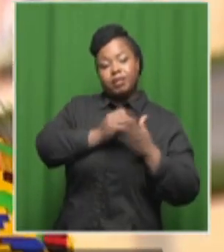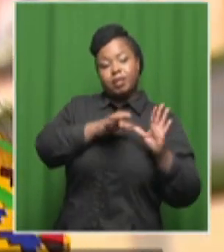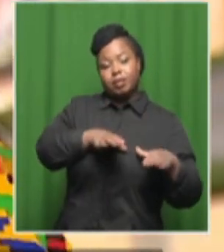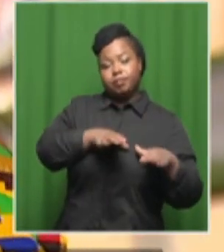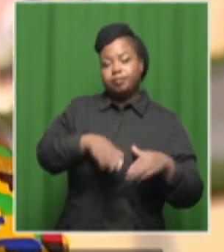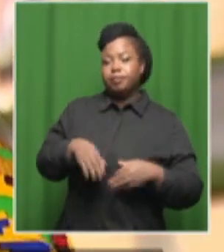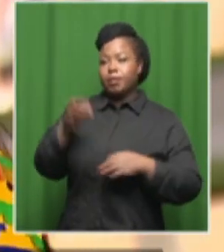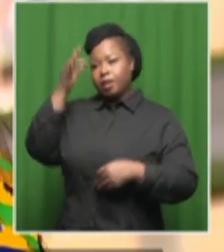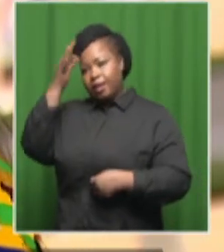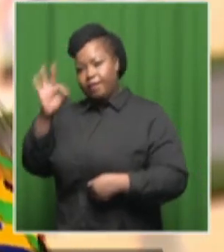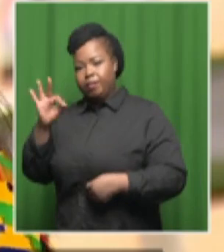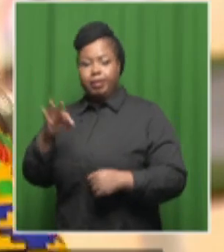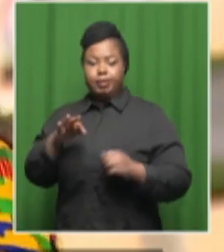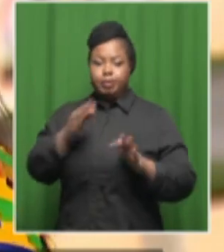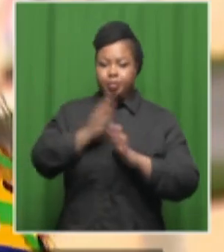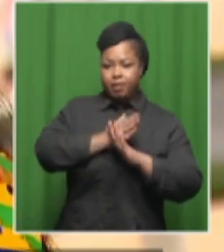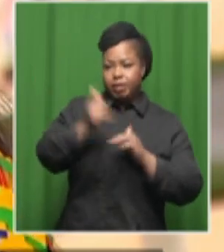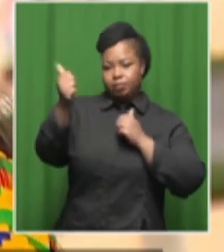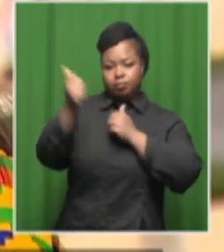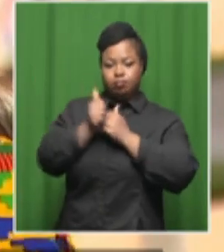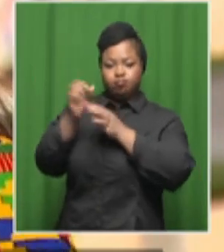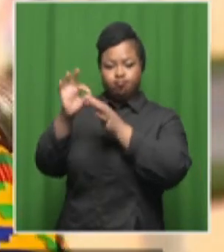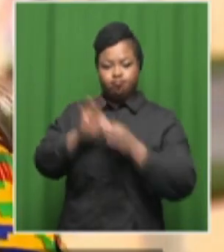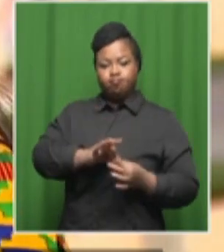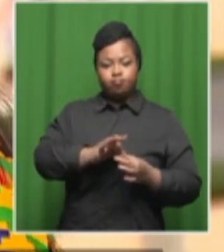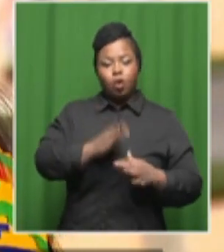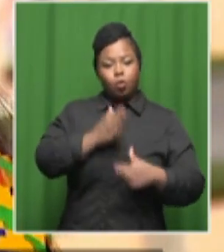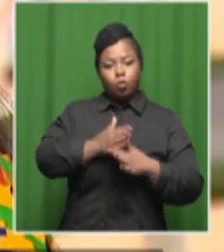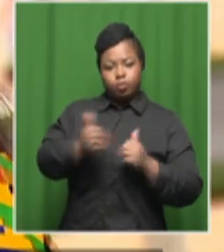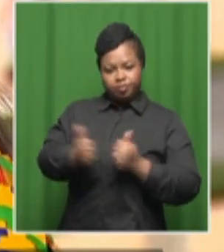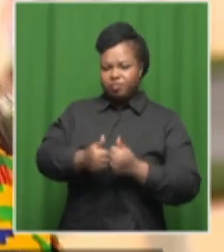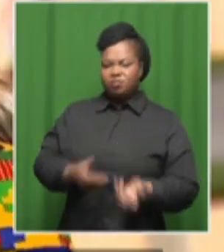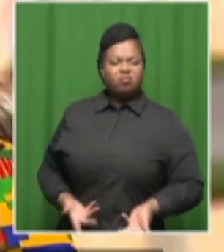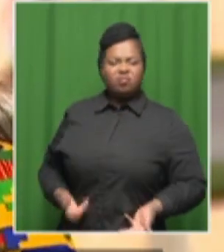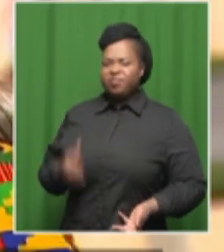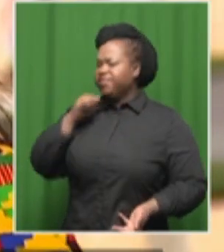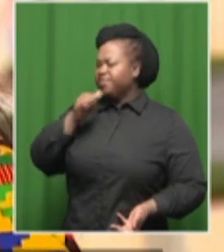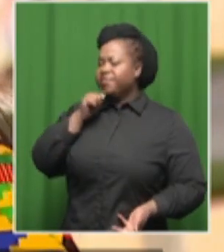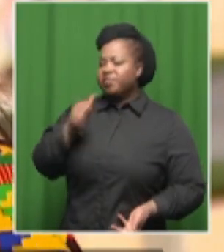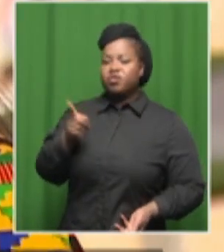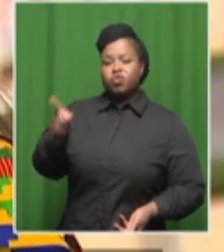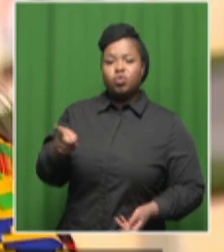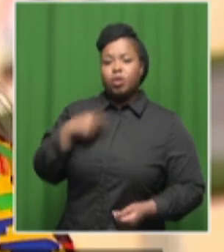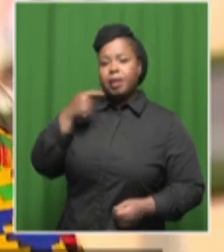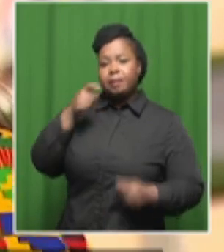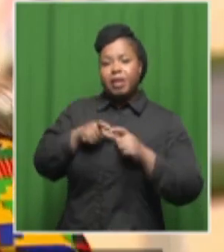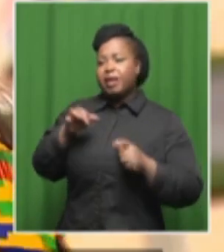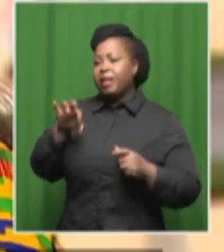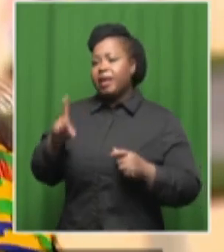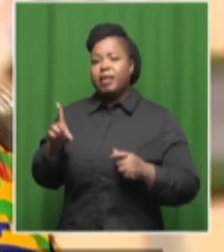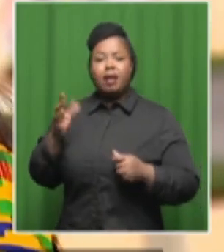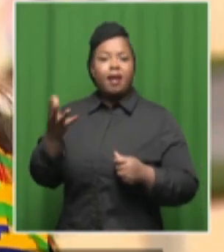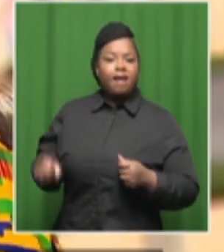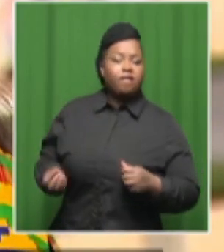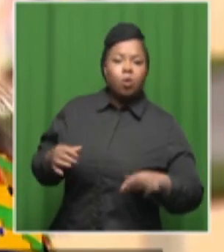also brings the public sector. We're able to collaborate together. So we don't discriminate whether you're a patient with medical aid or not. And it just